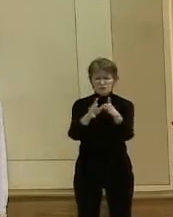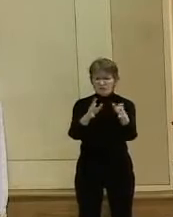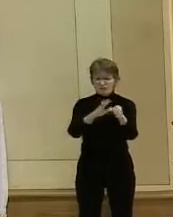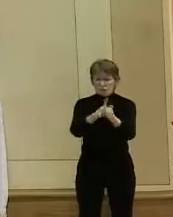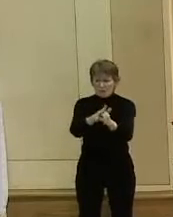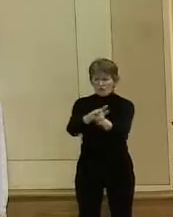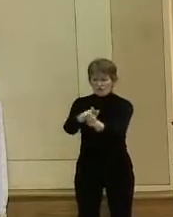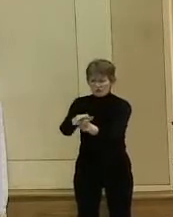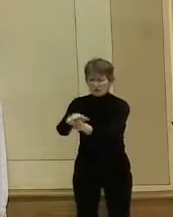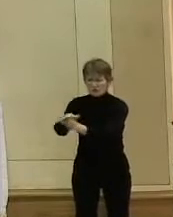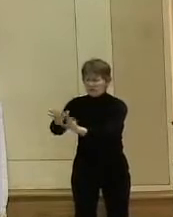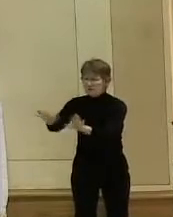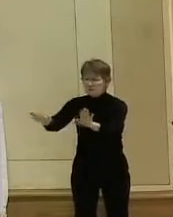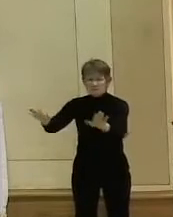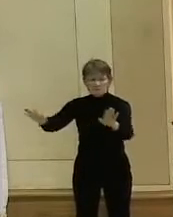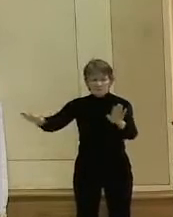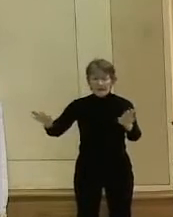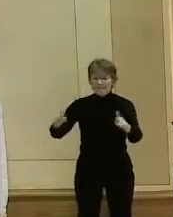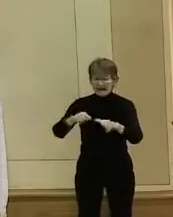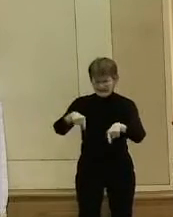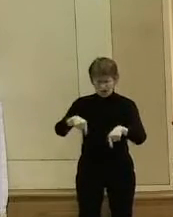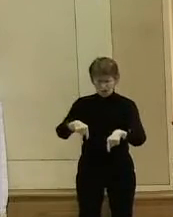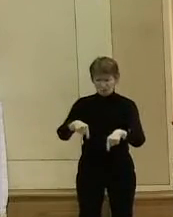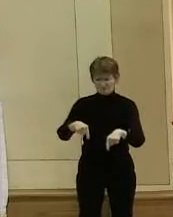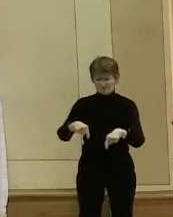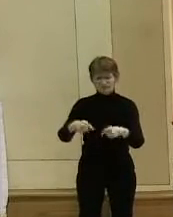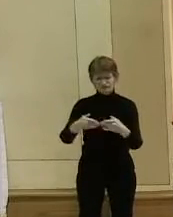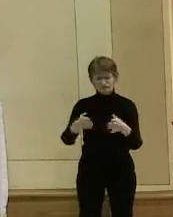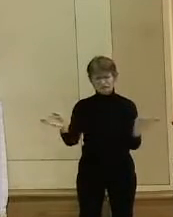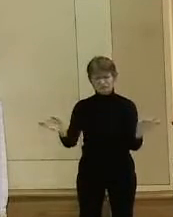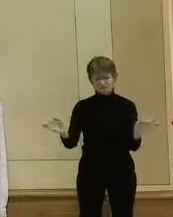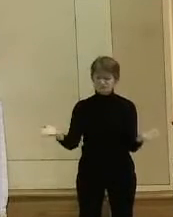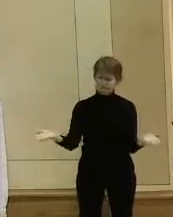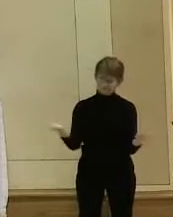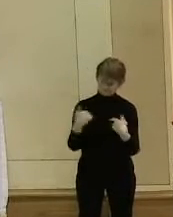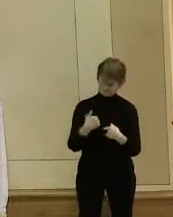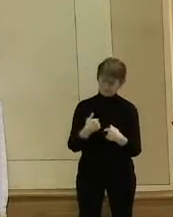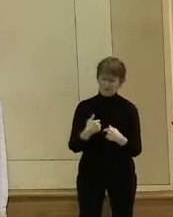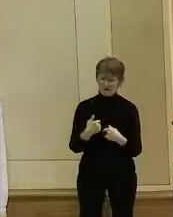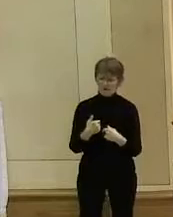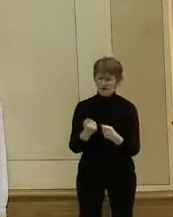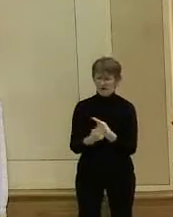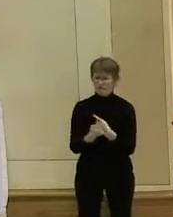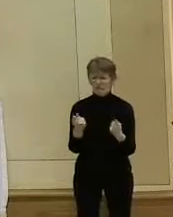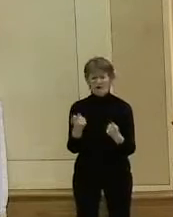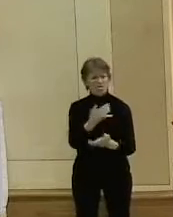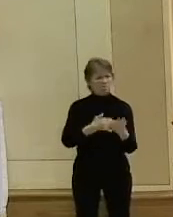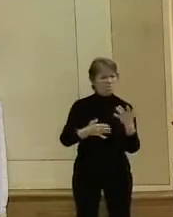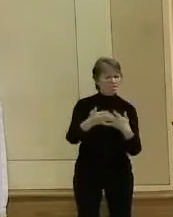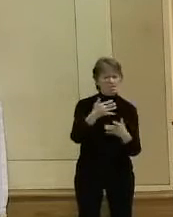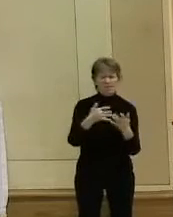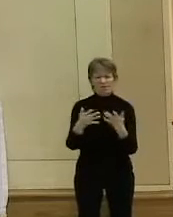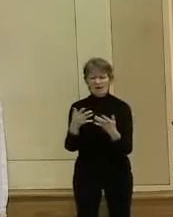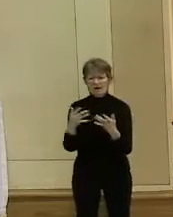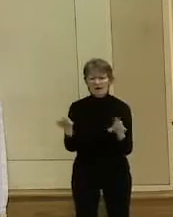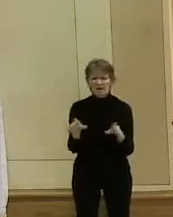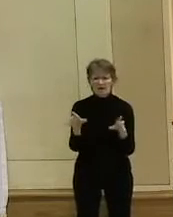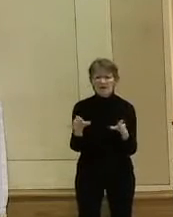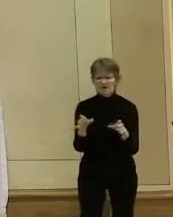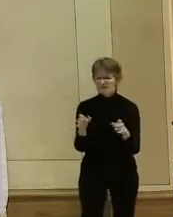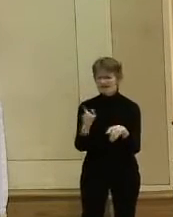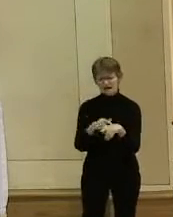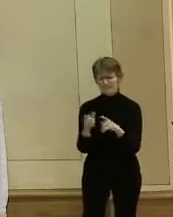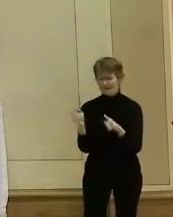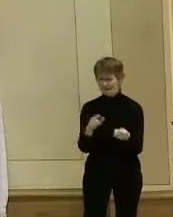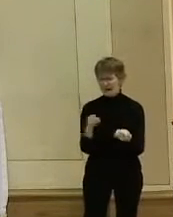taken great time. And so it's time to come back. Everybody is out. They're doing all sorts of things. It's time to come back to